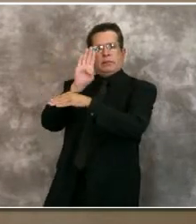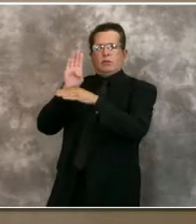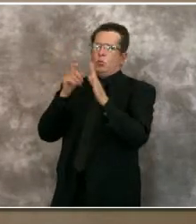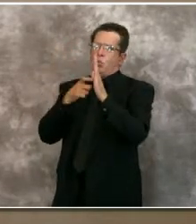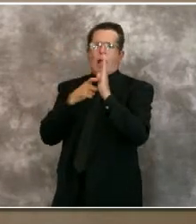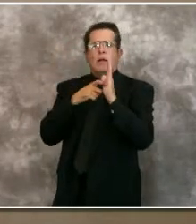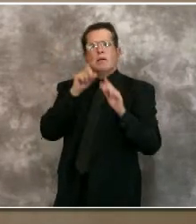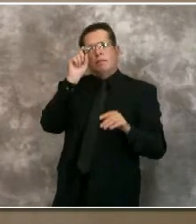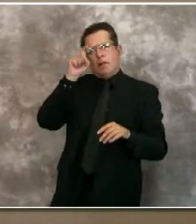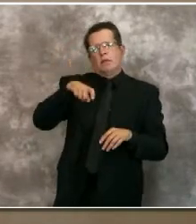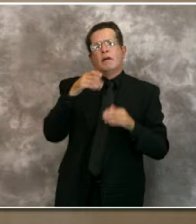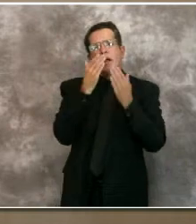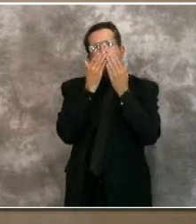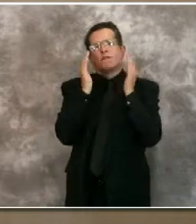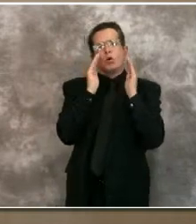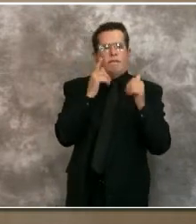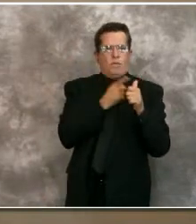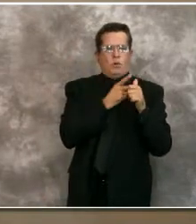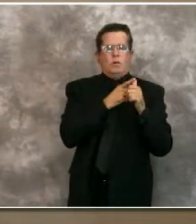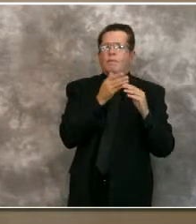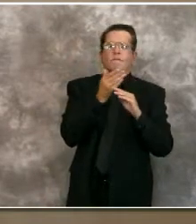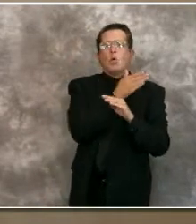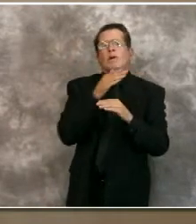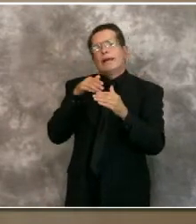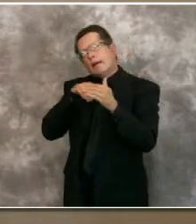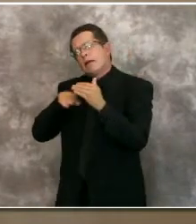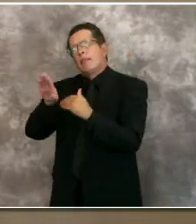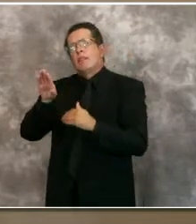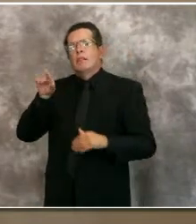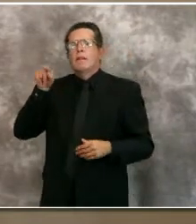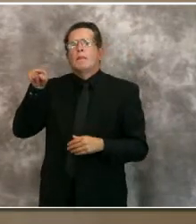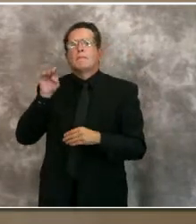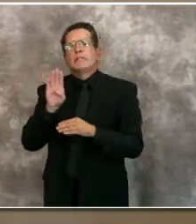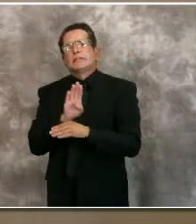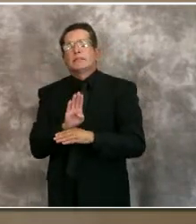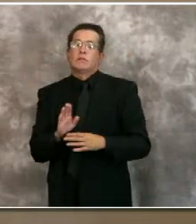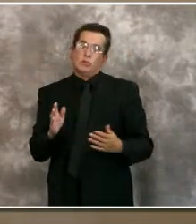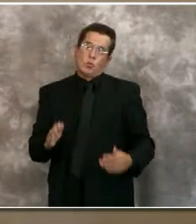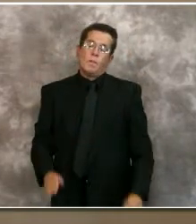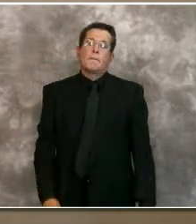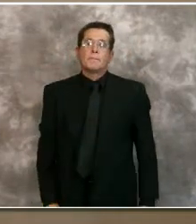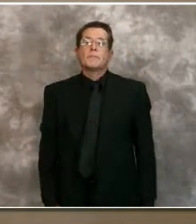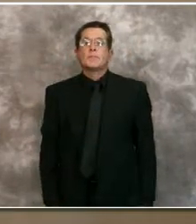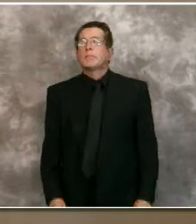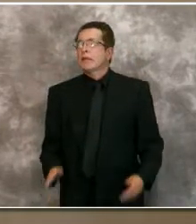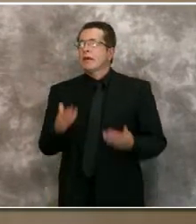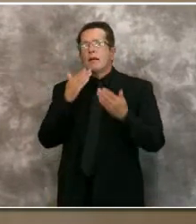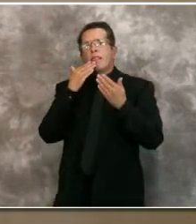have a face covering in order to come into their business. All right, thank you, Dr. Yes, Wooten. thank you.